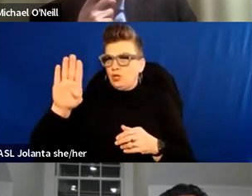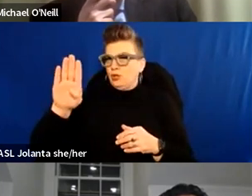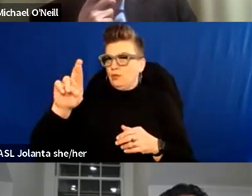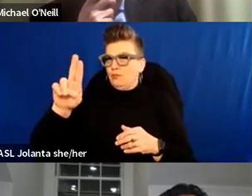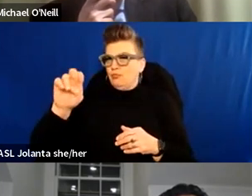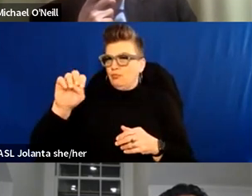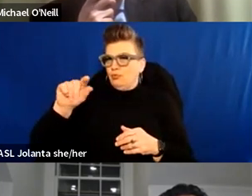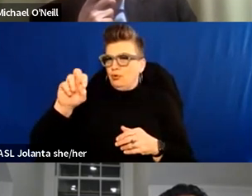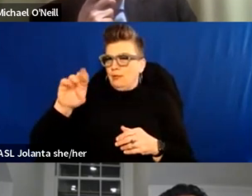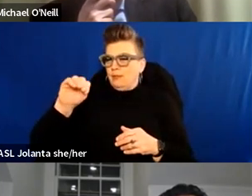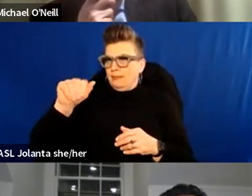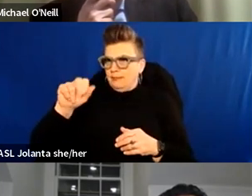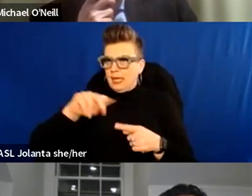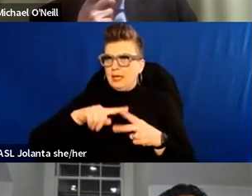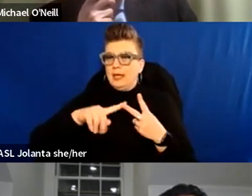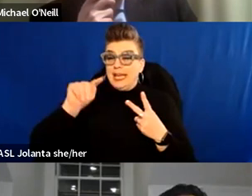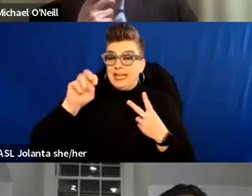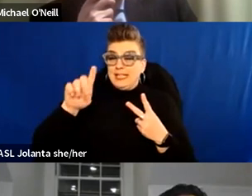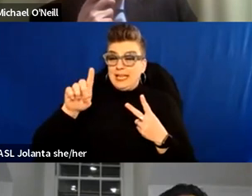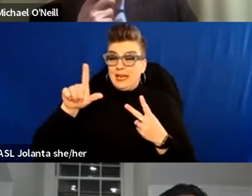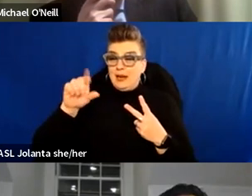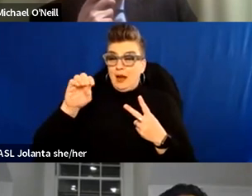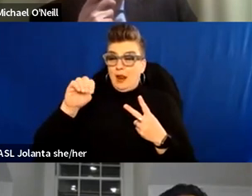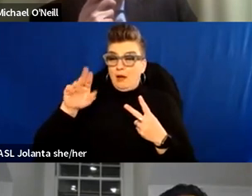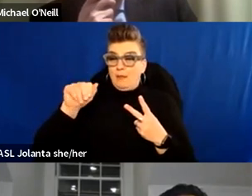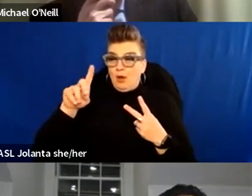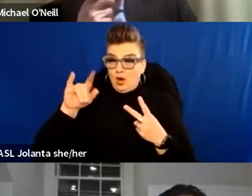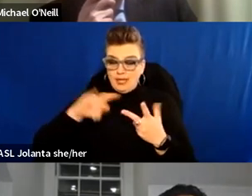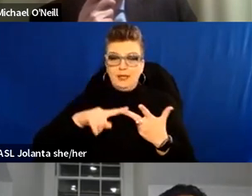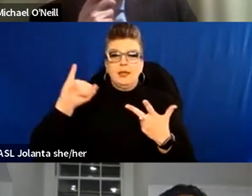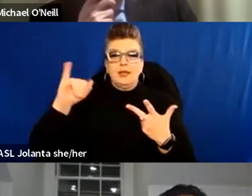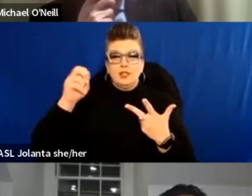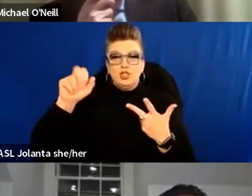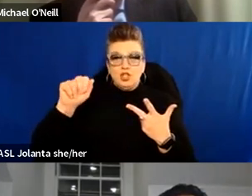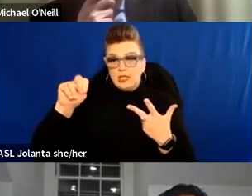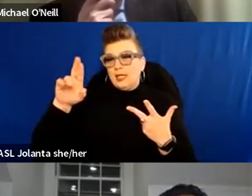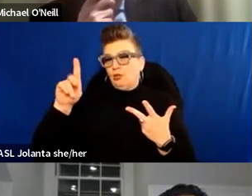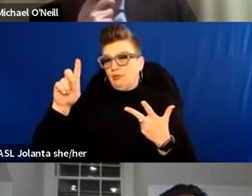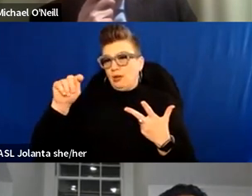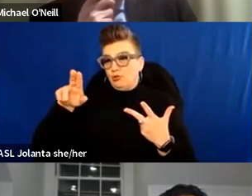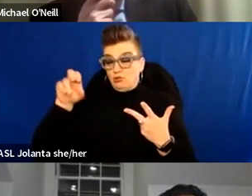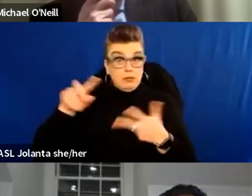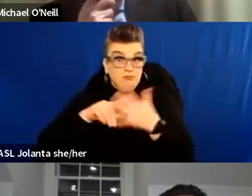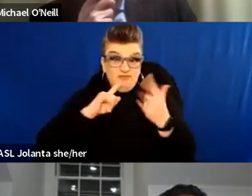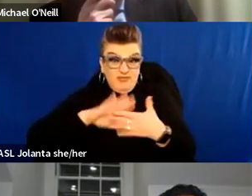jean roundtree so we're the whole team's here happy to take your questions